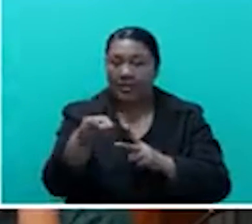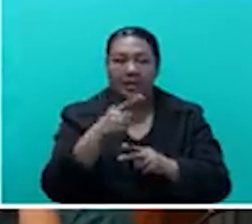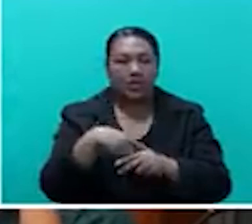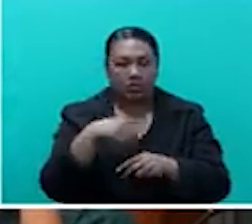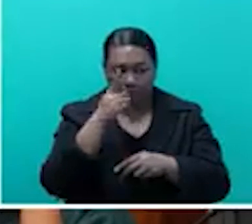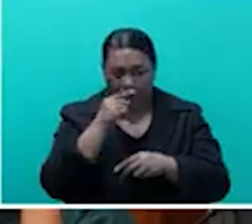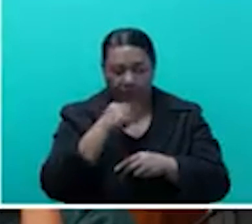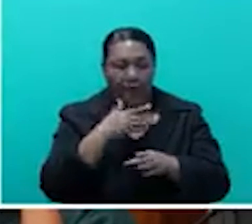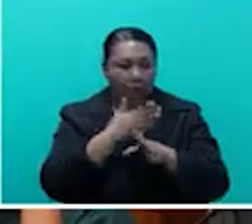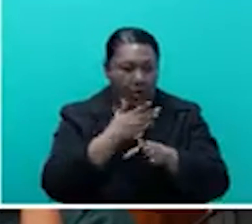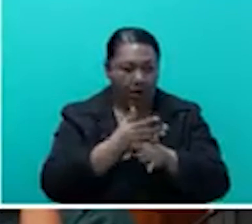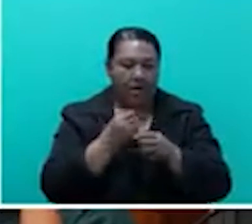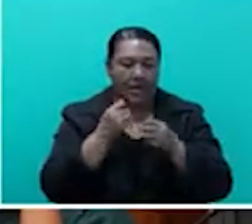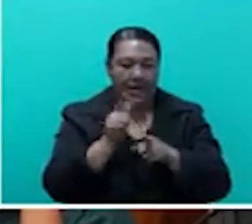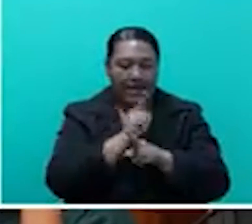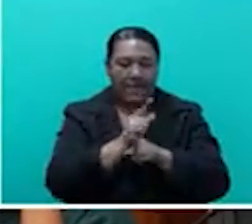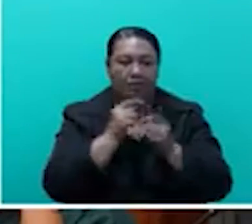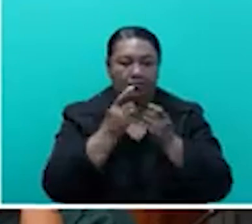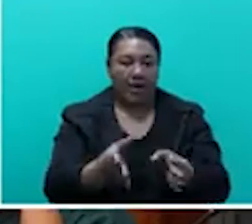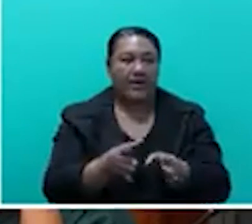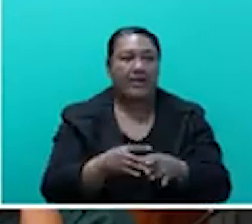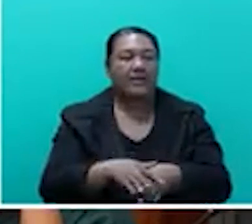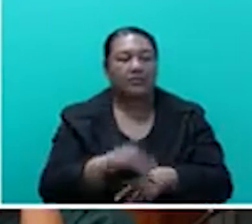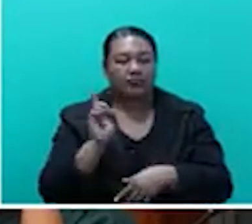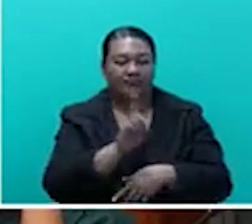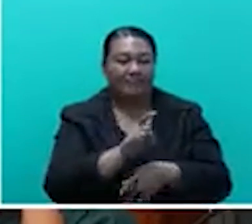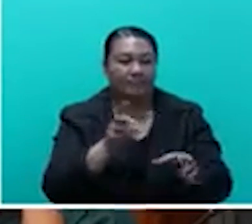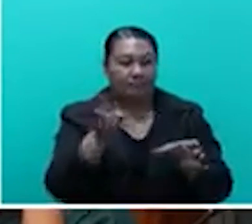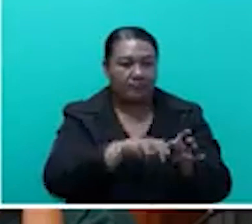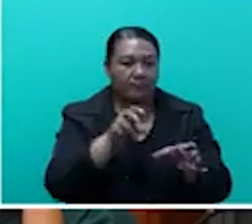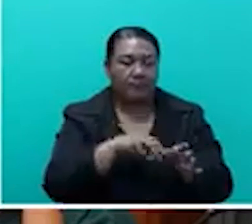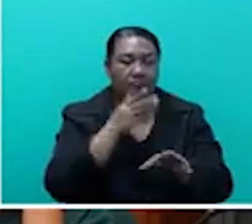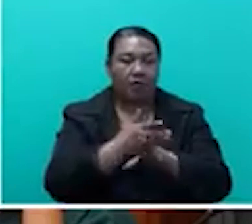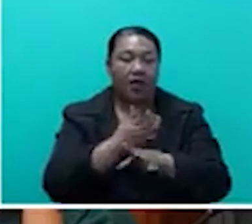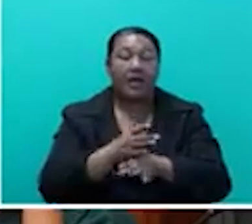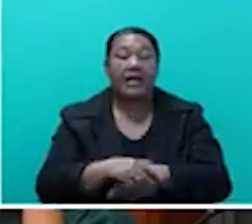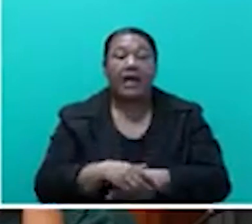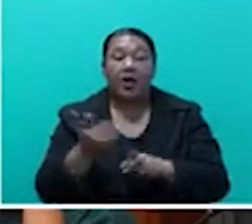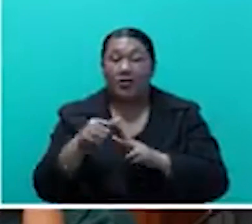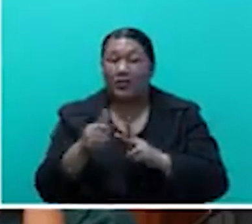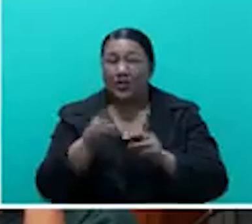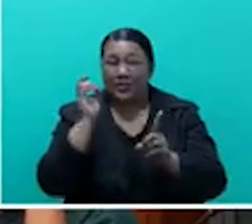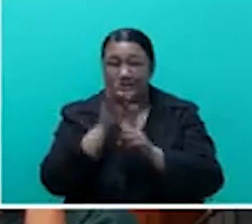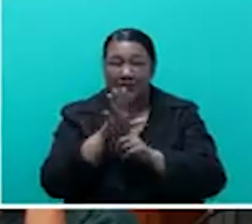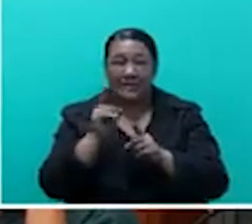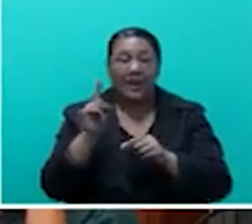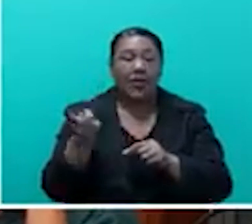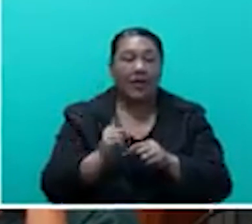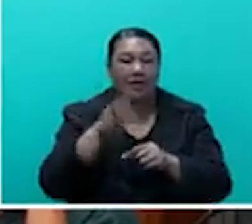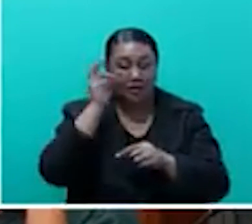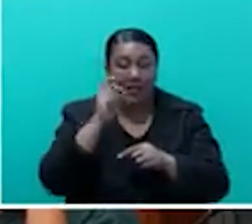is taking another bold step by partnering with the employers with specialized training facilities and resources to